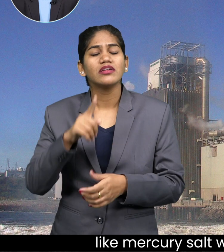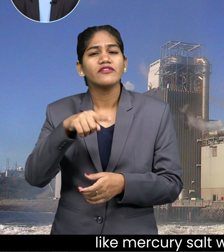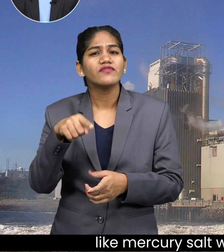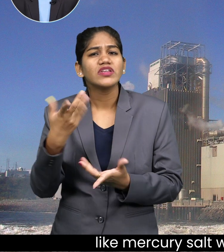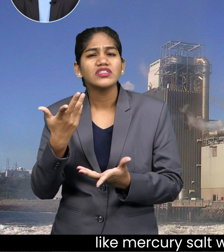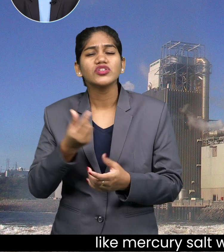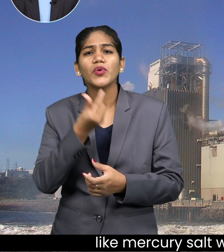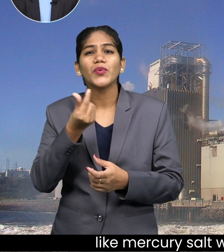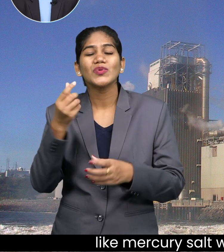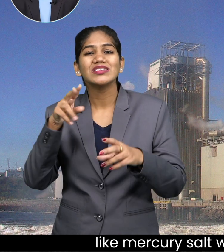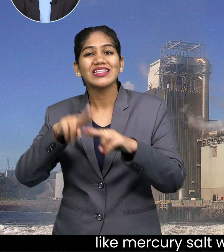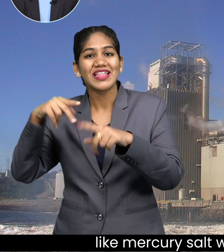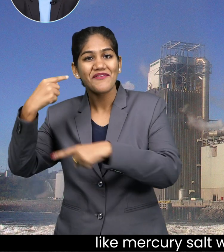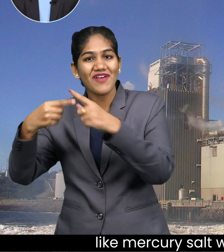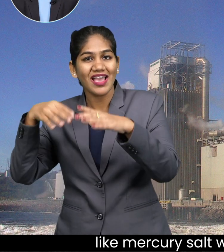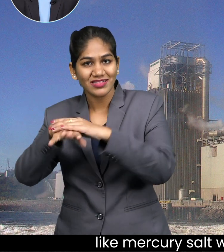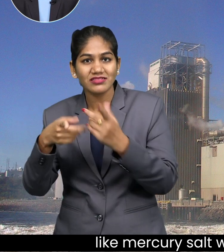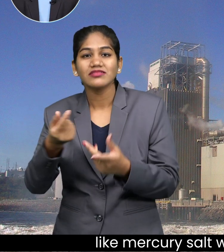paper industries,